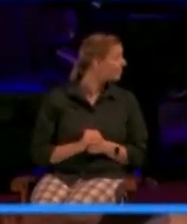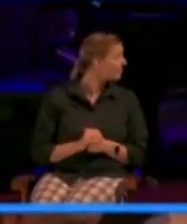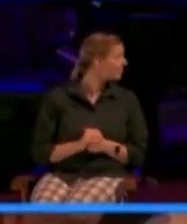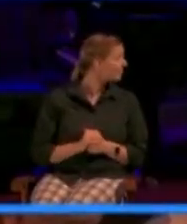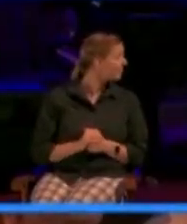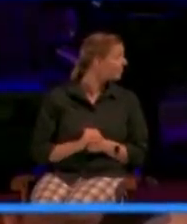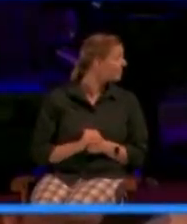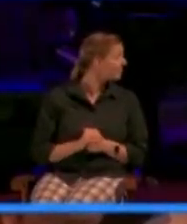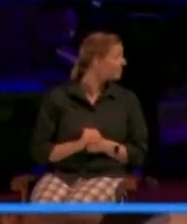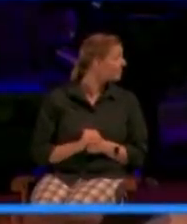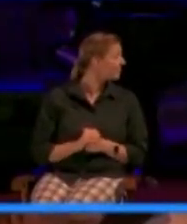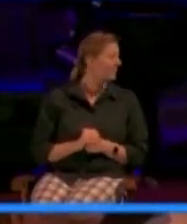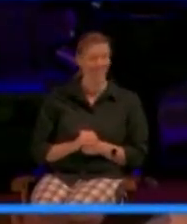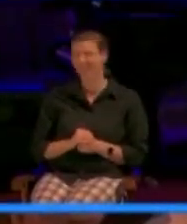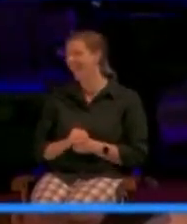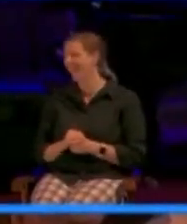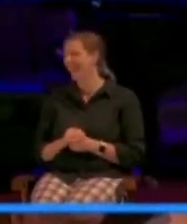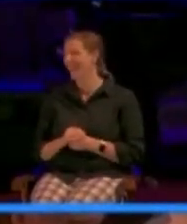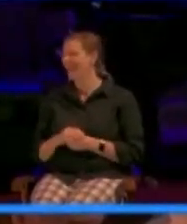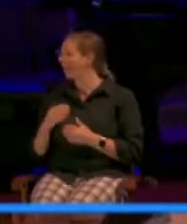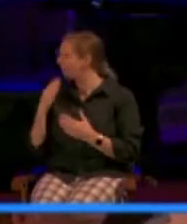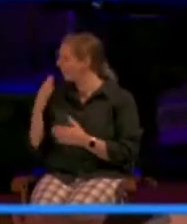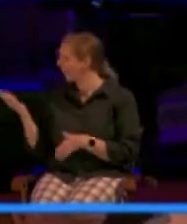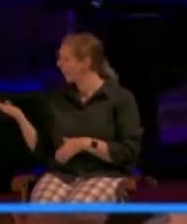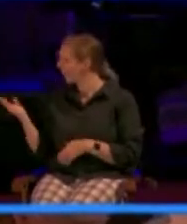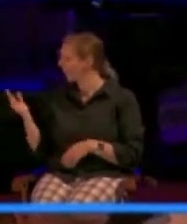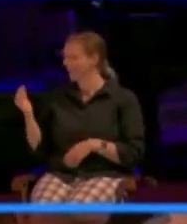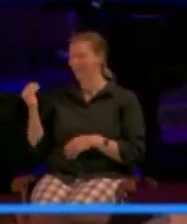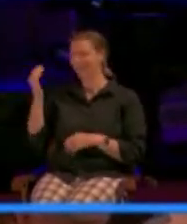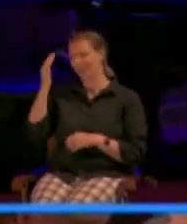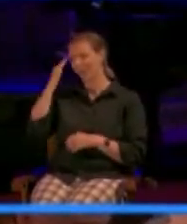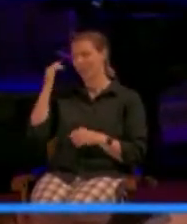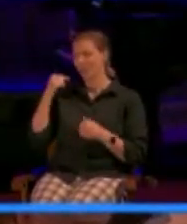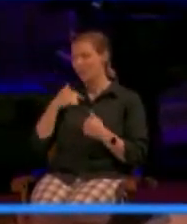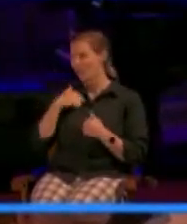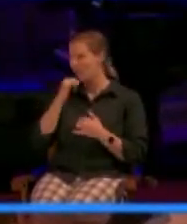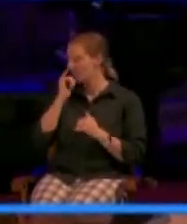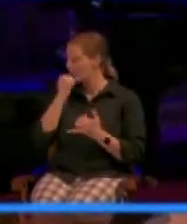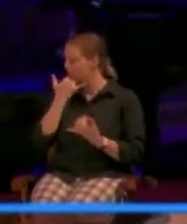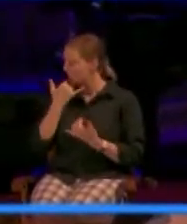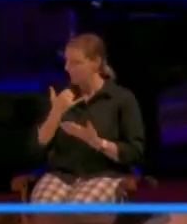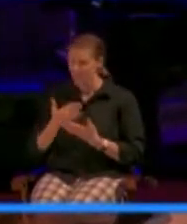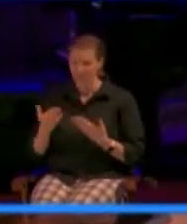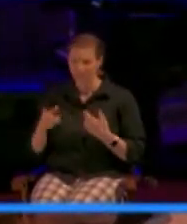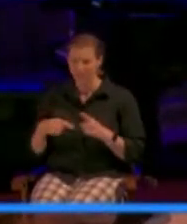He did that because he knew I'd mess up that thing about devices if I ask you to do that.